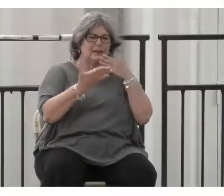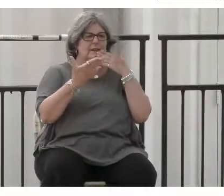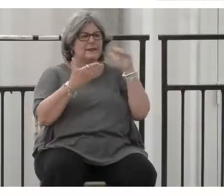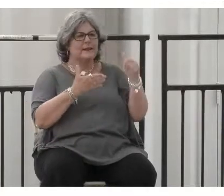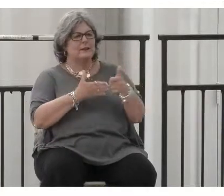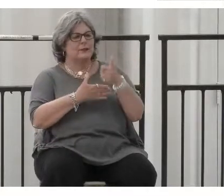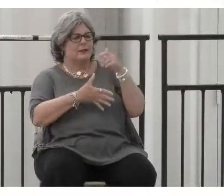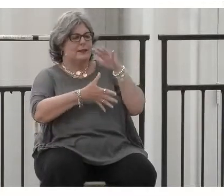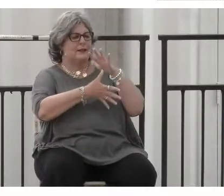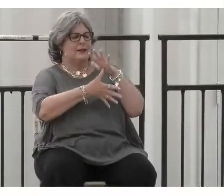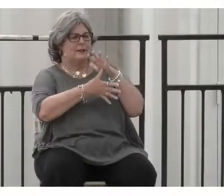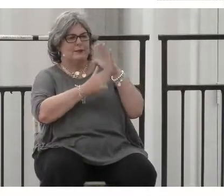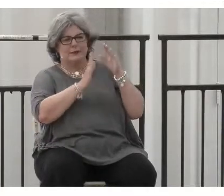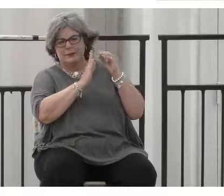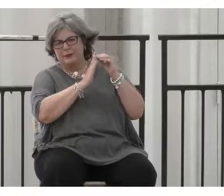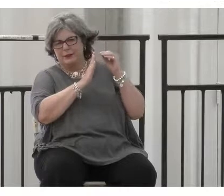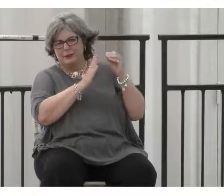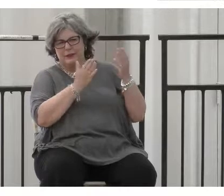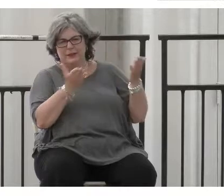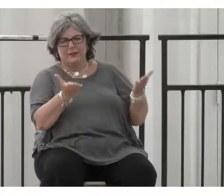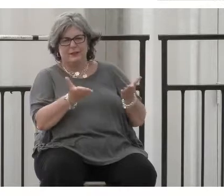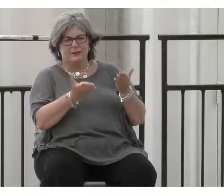another senior student, she's here today,